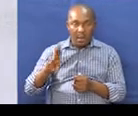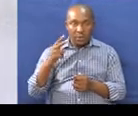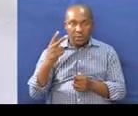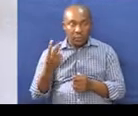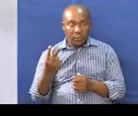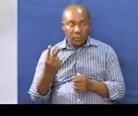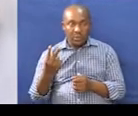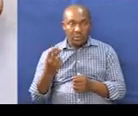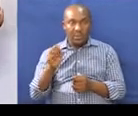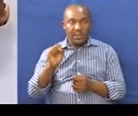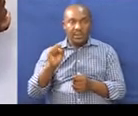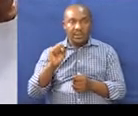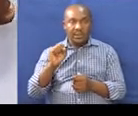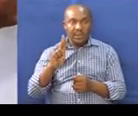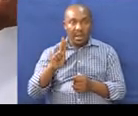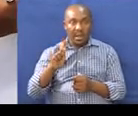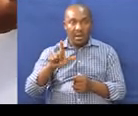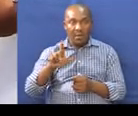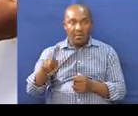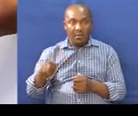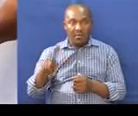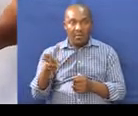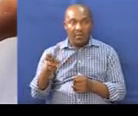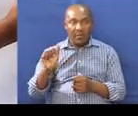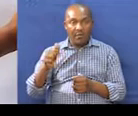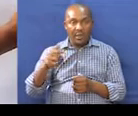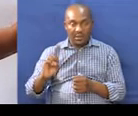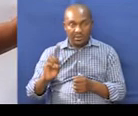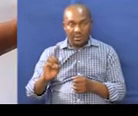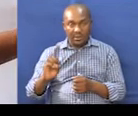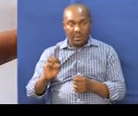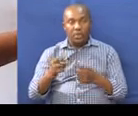2 sulfate solution.